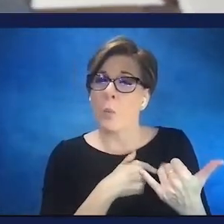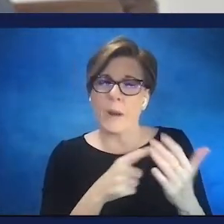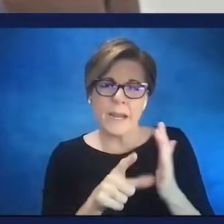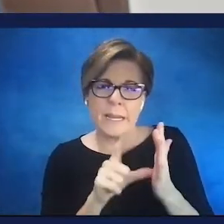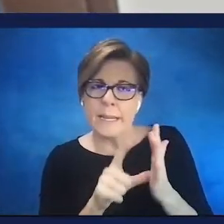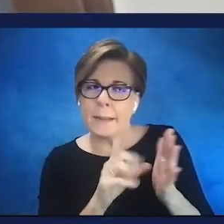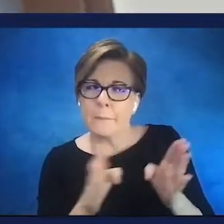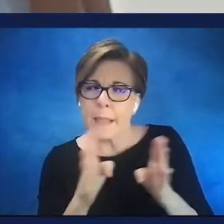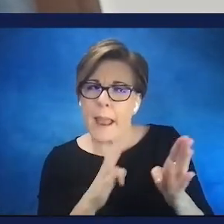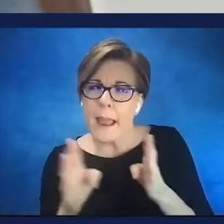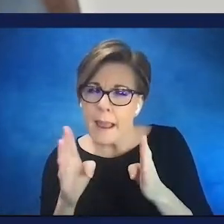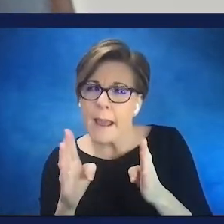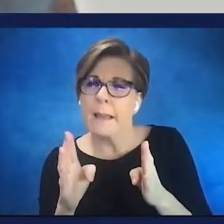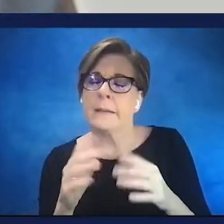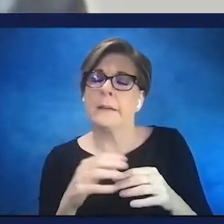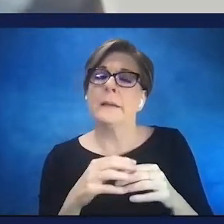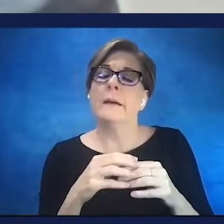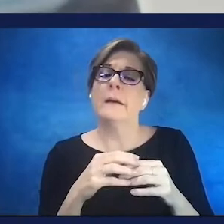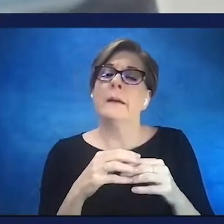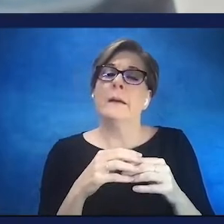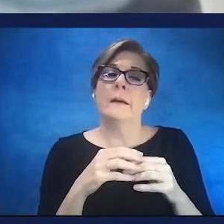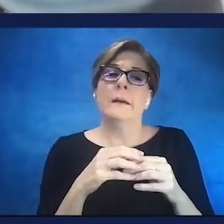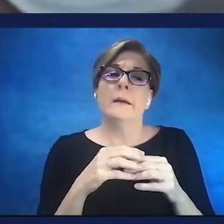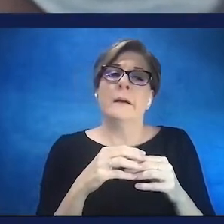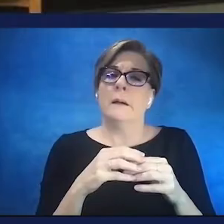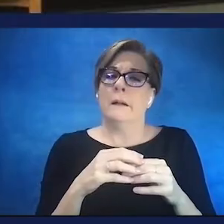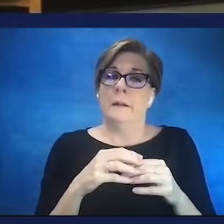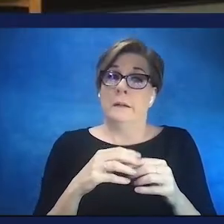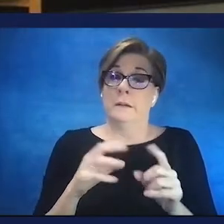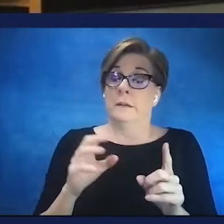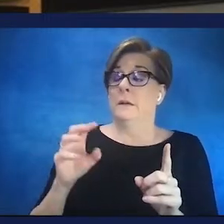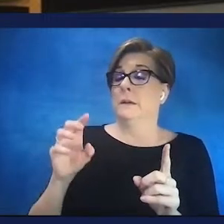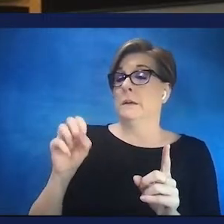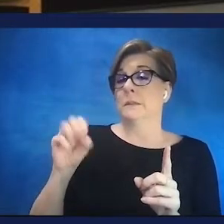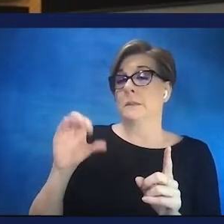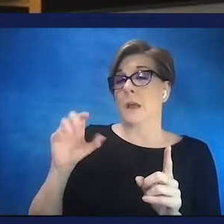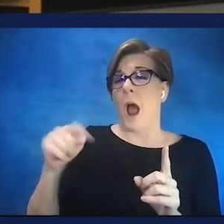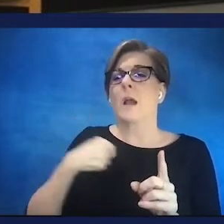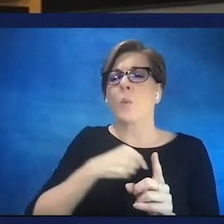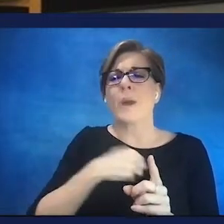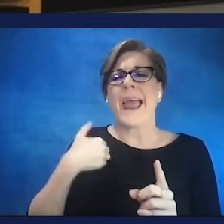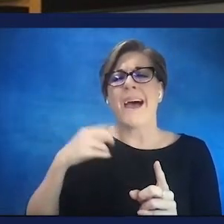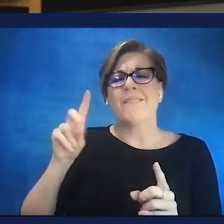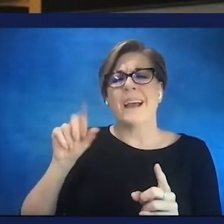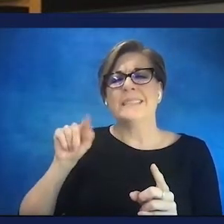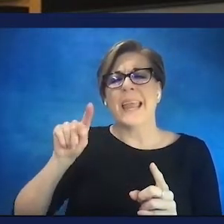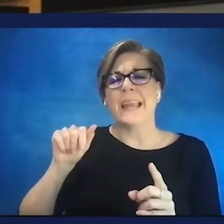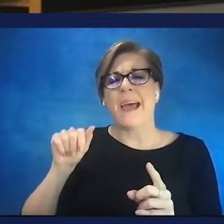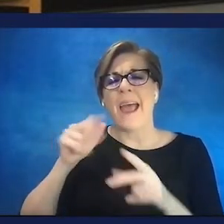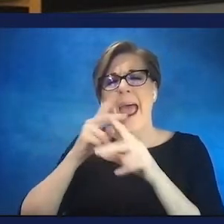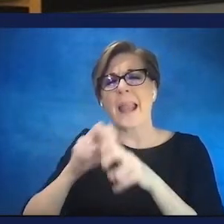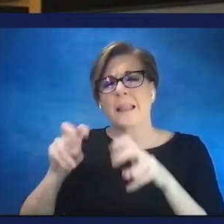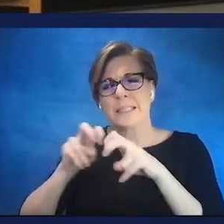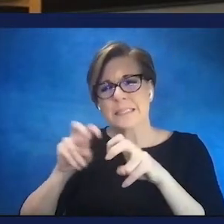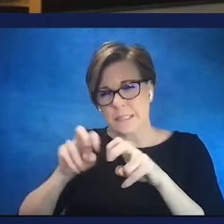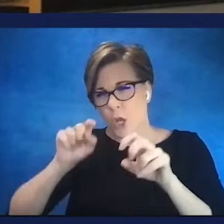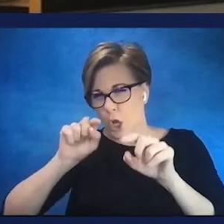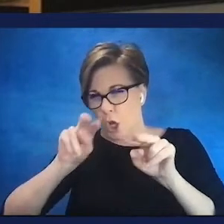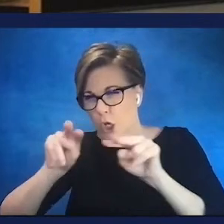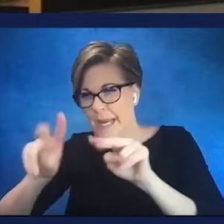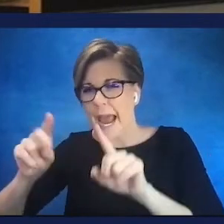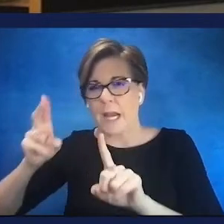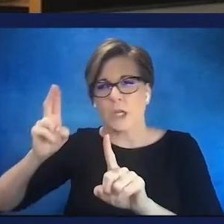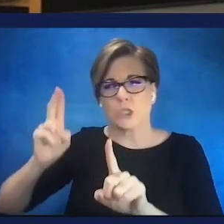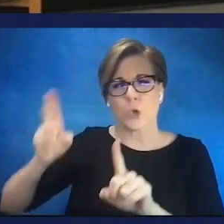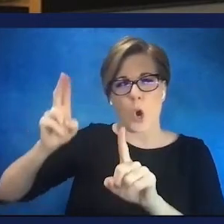plan and we're going to be working through that diligently. And we have data analysts out there looking at historical